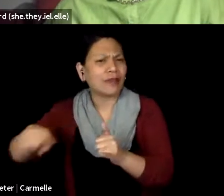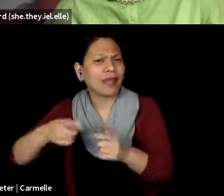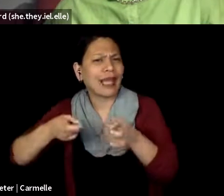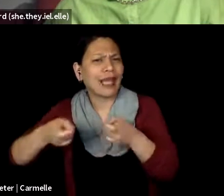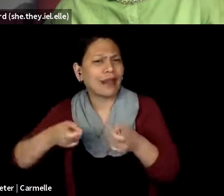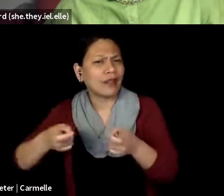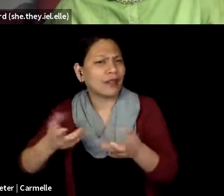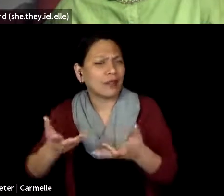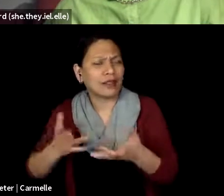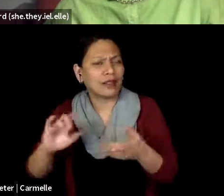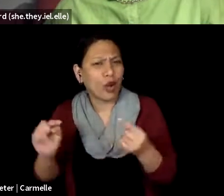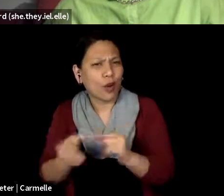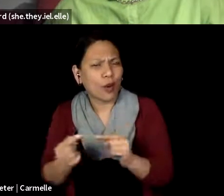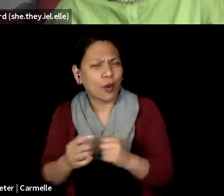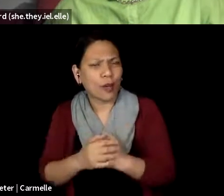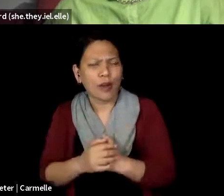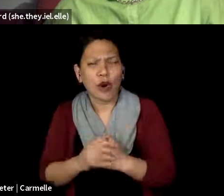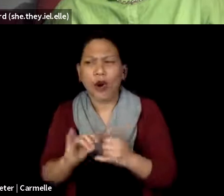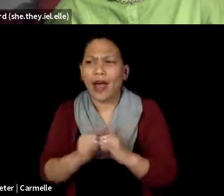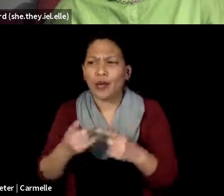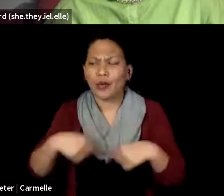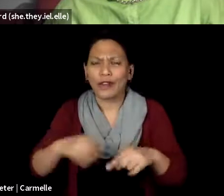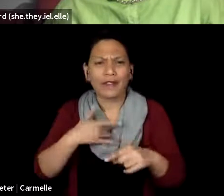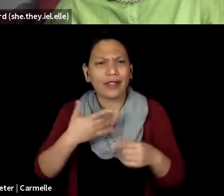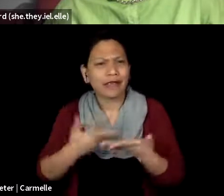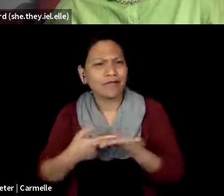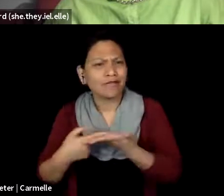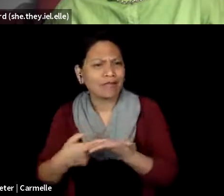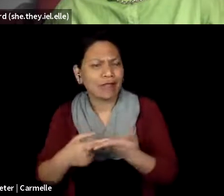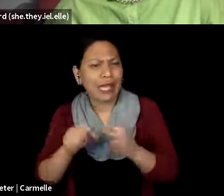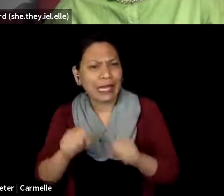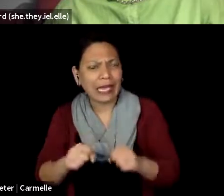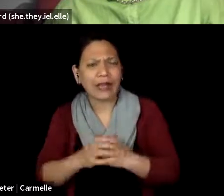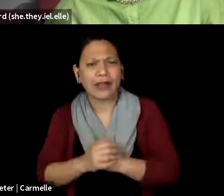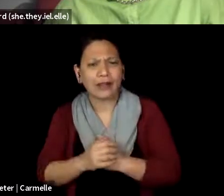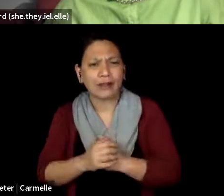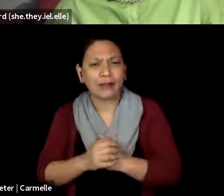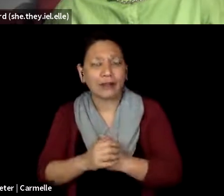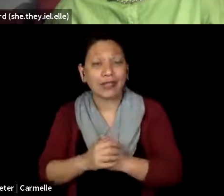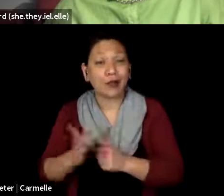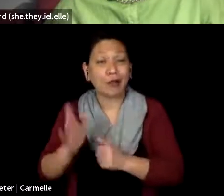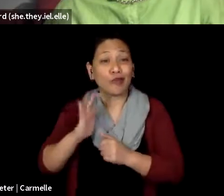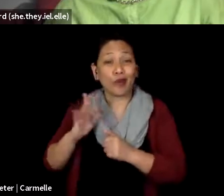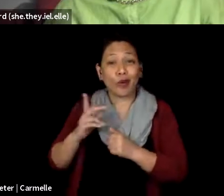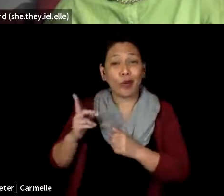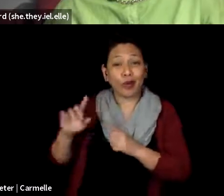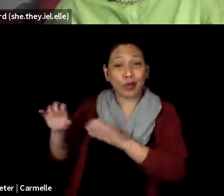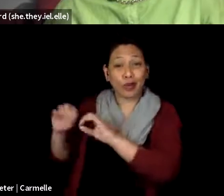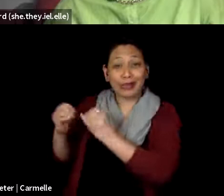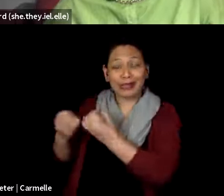are we discussing it? And so when I was in negotiation with this, you know, these agreements, that was a part of it, is